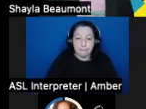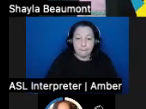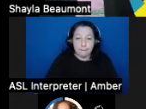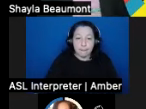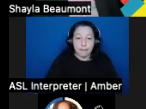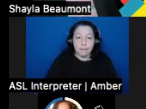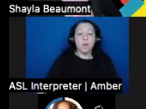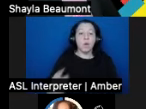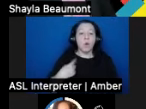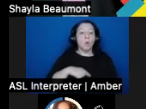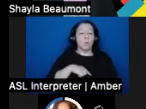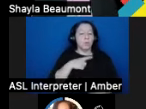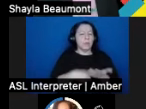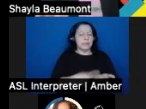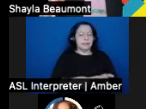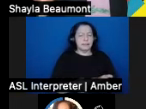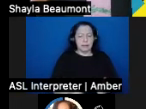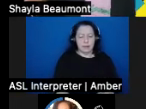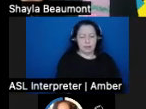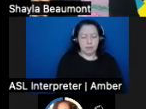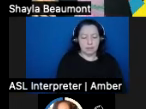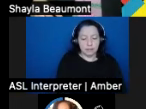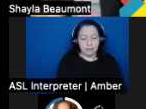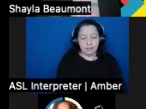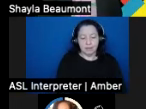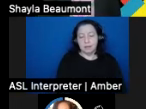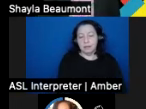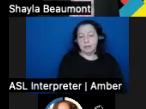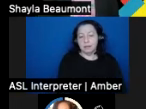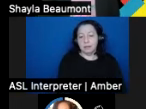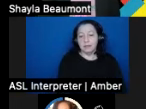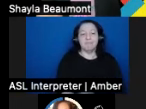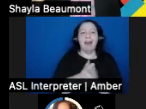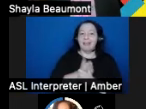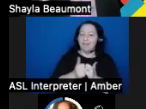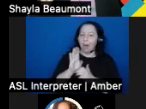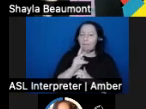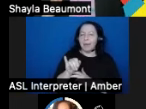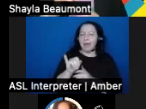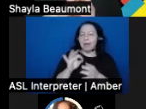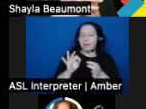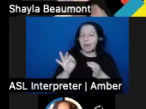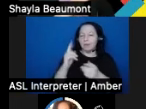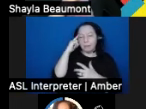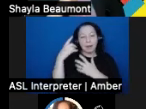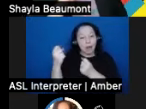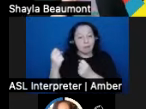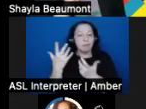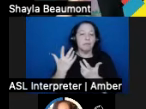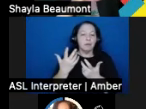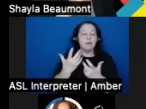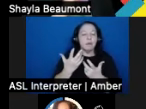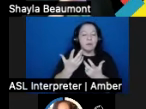So we talked about, I love how Becky mentioned, like how mental health, and then kind of how